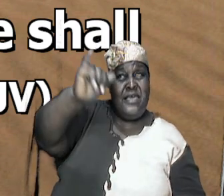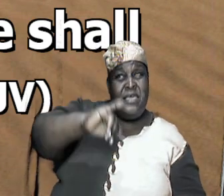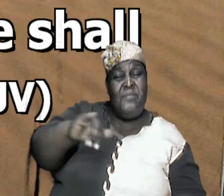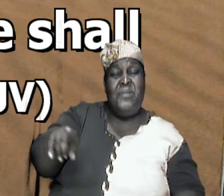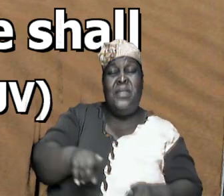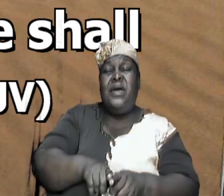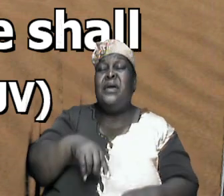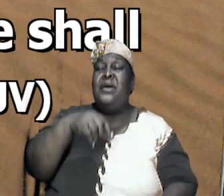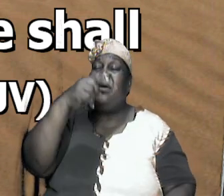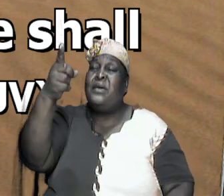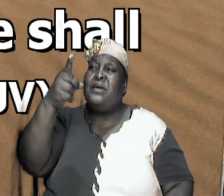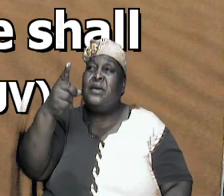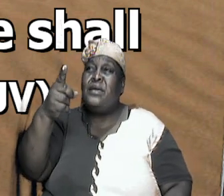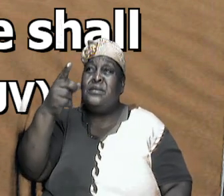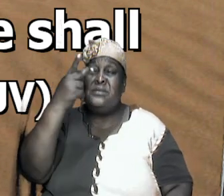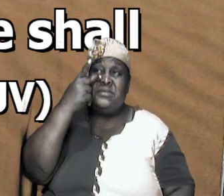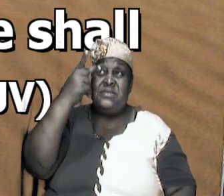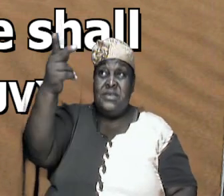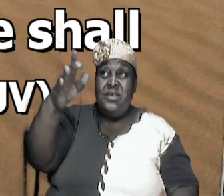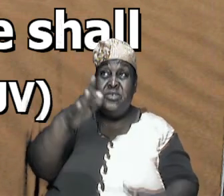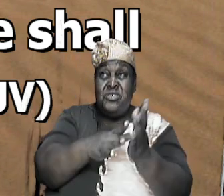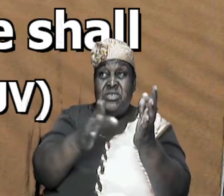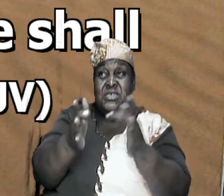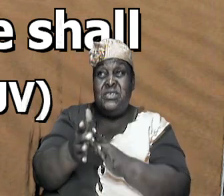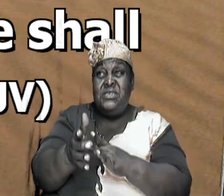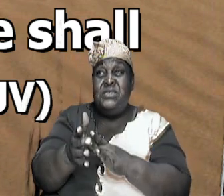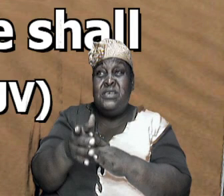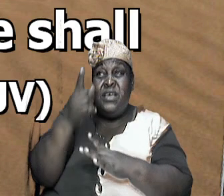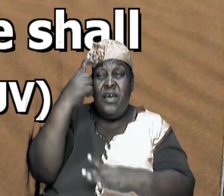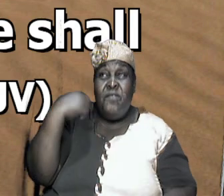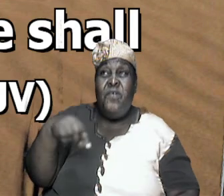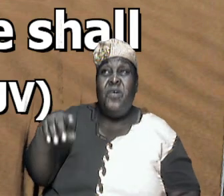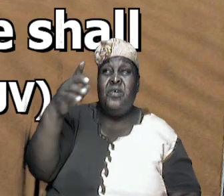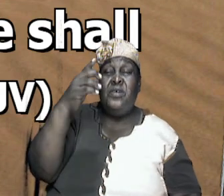we are going to see him as he is.